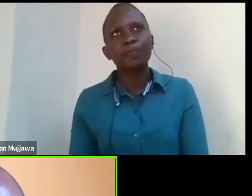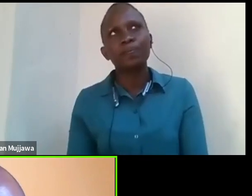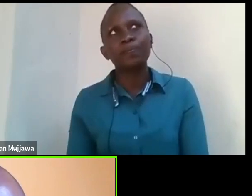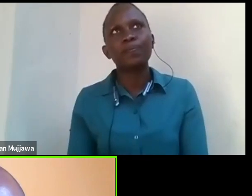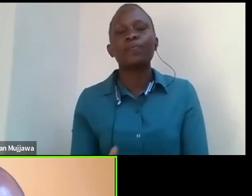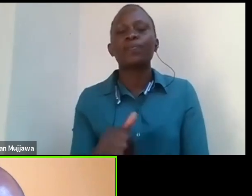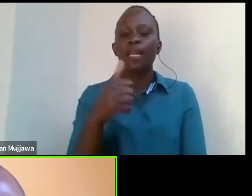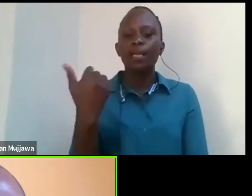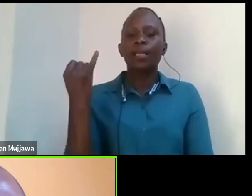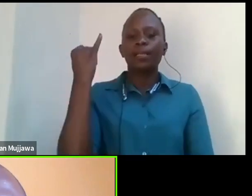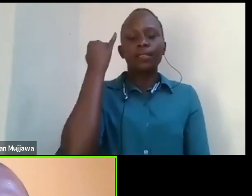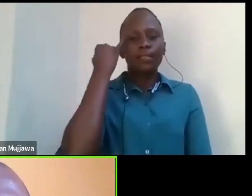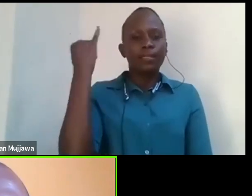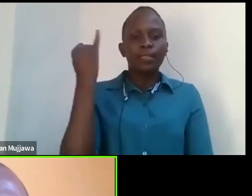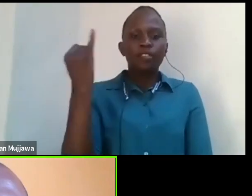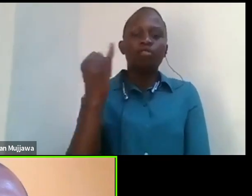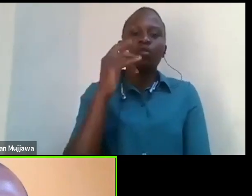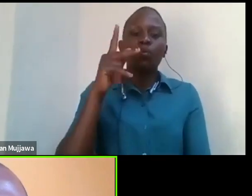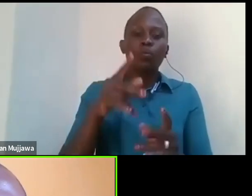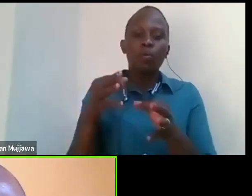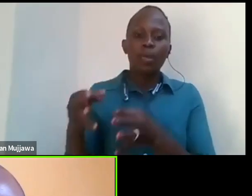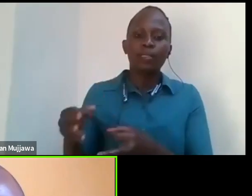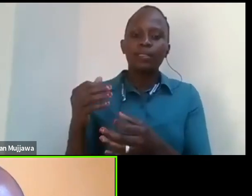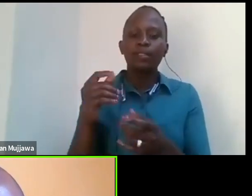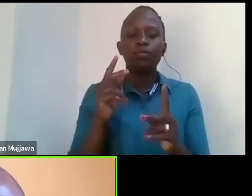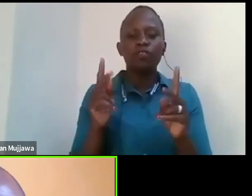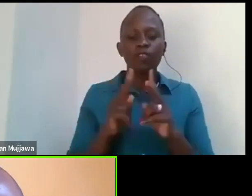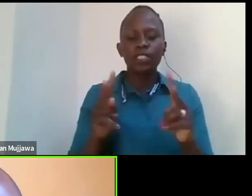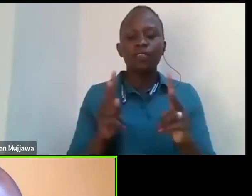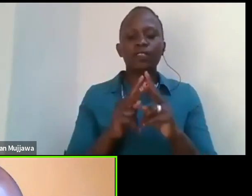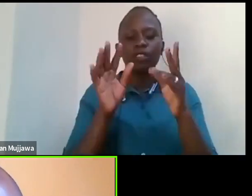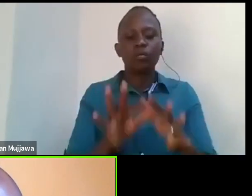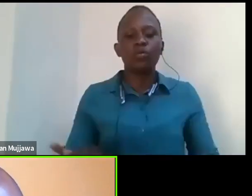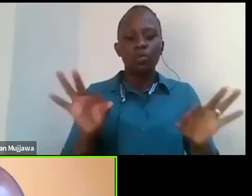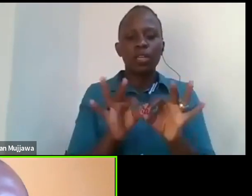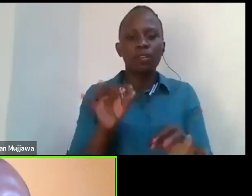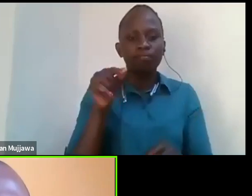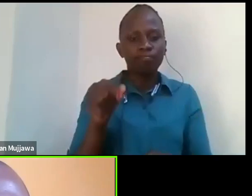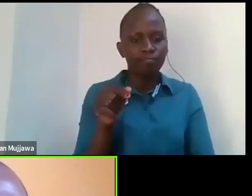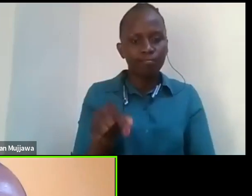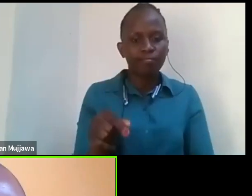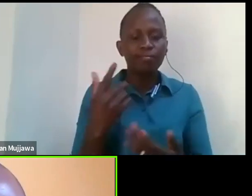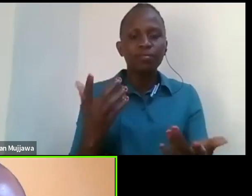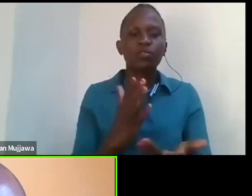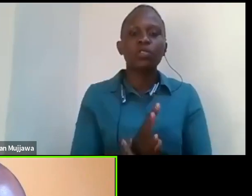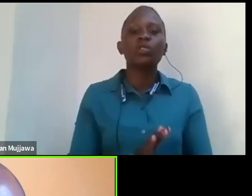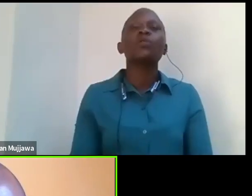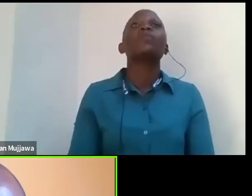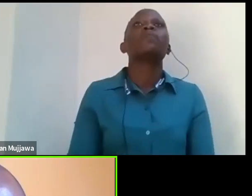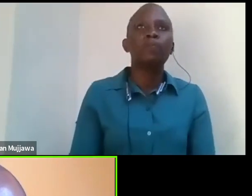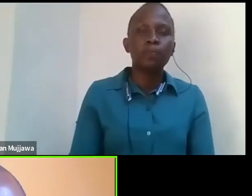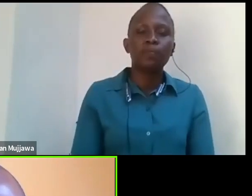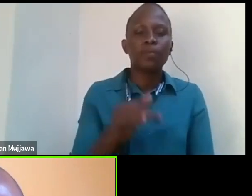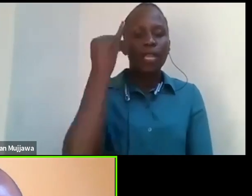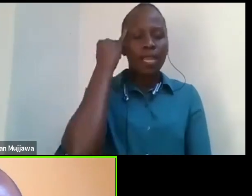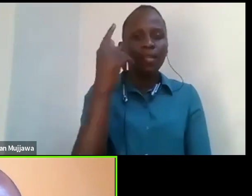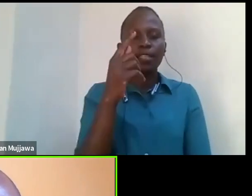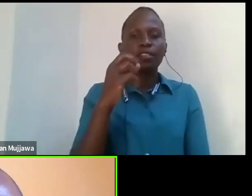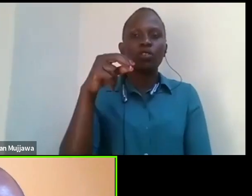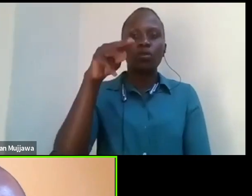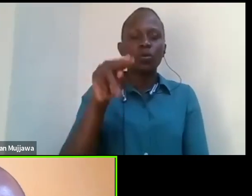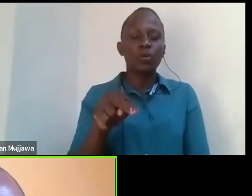intellectual property that might be very key and critical in this session, and as well in this ideathon process. We are